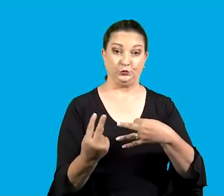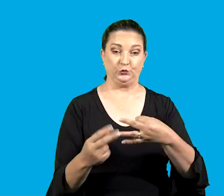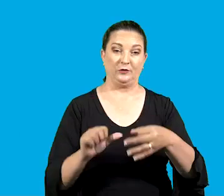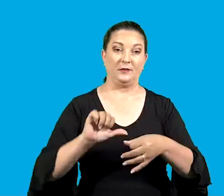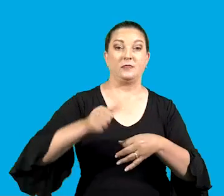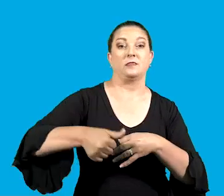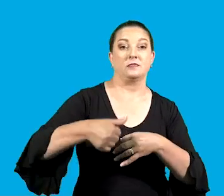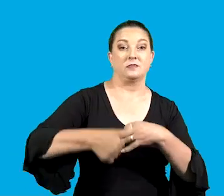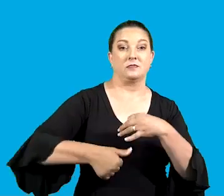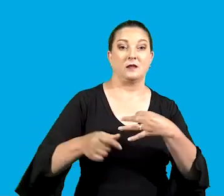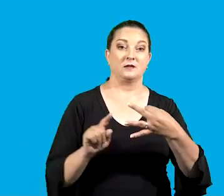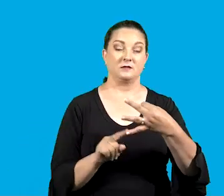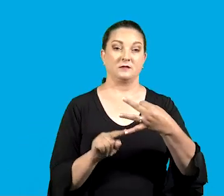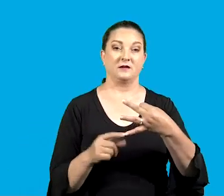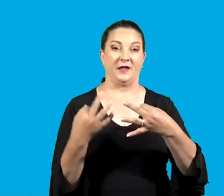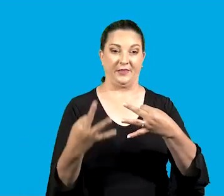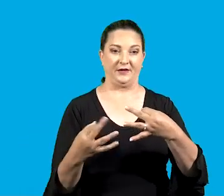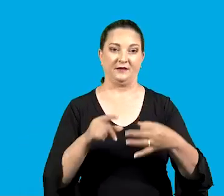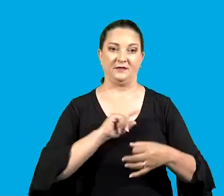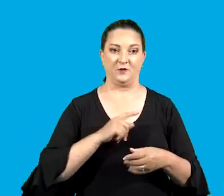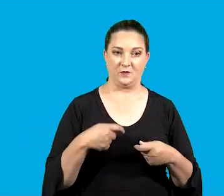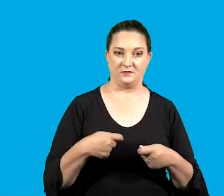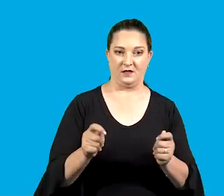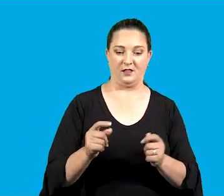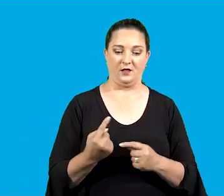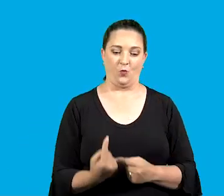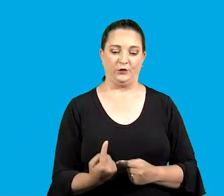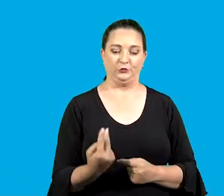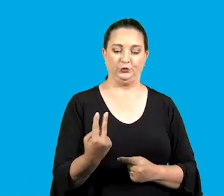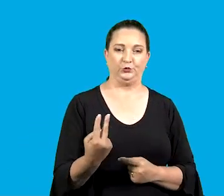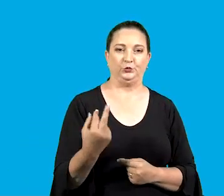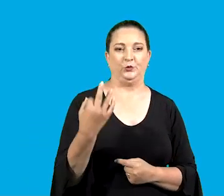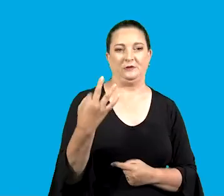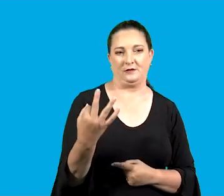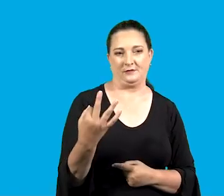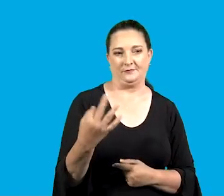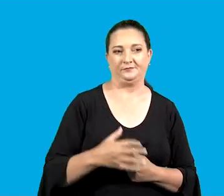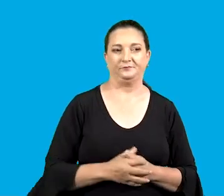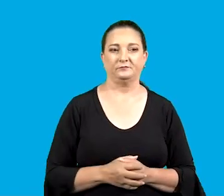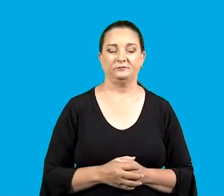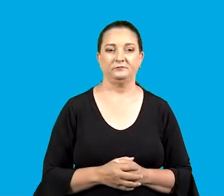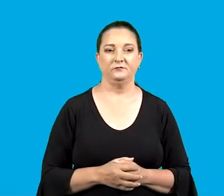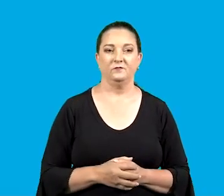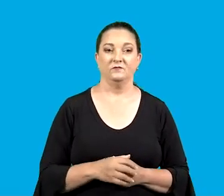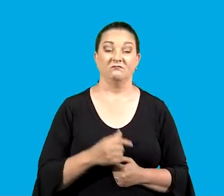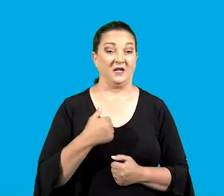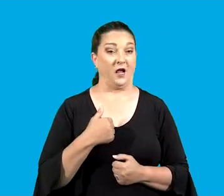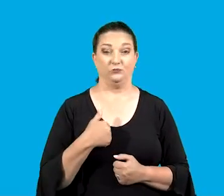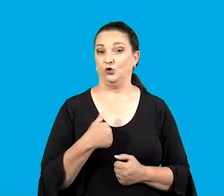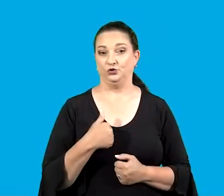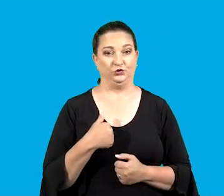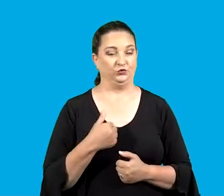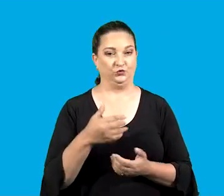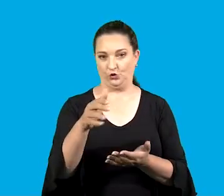month becomes 3. If I sell, that means this part here, I am not going to collect in